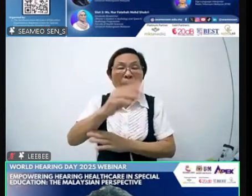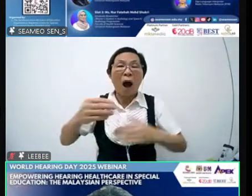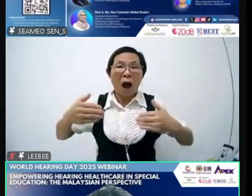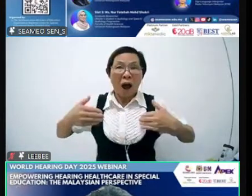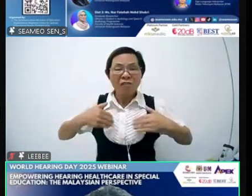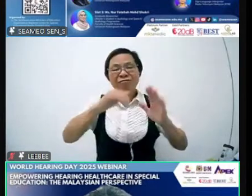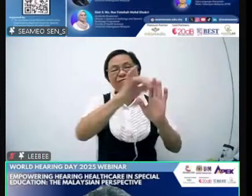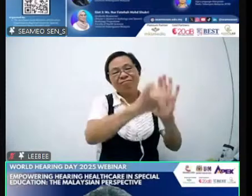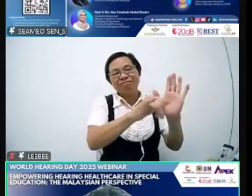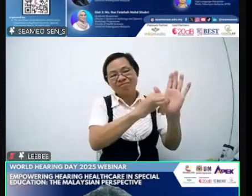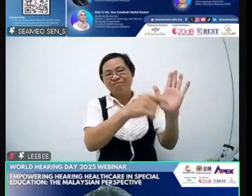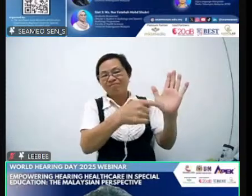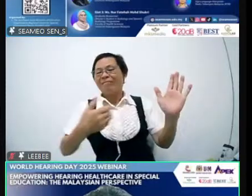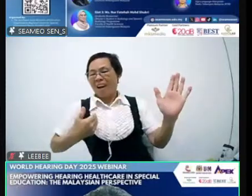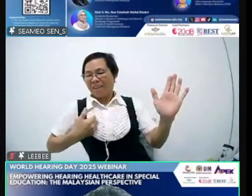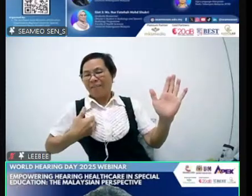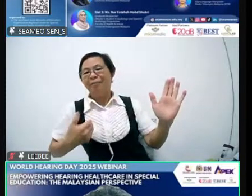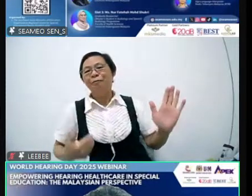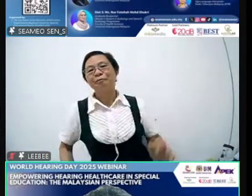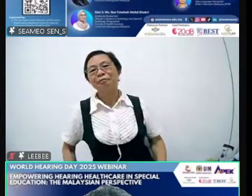YouTube.